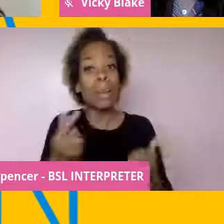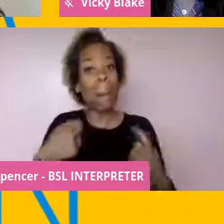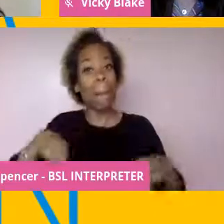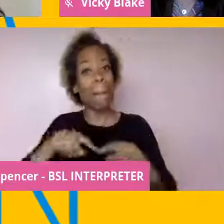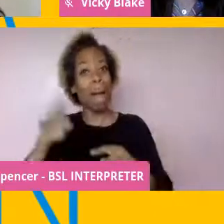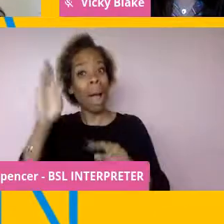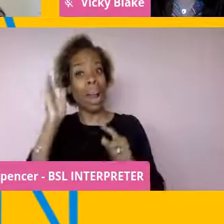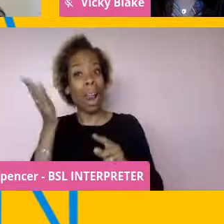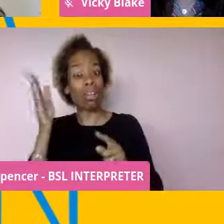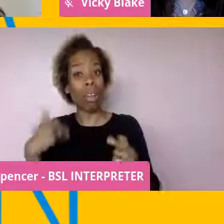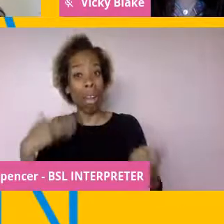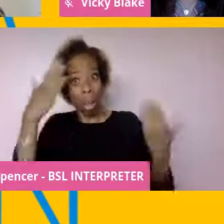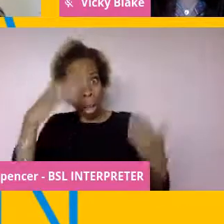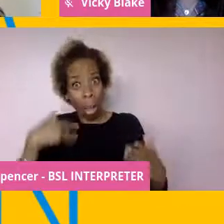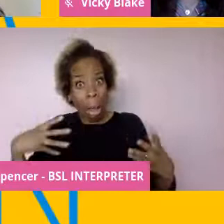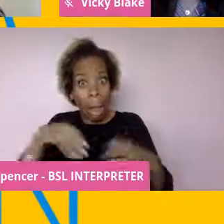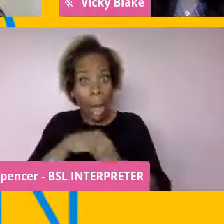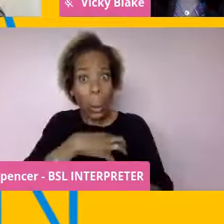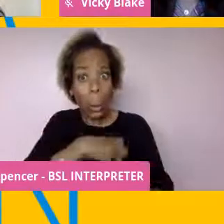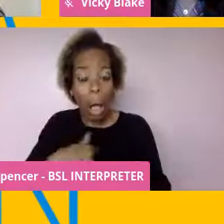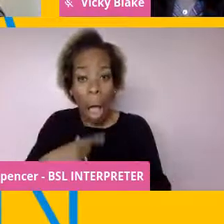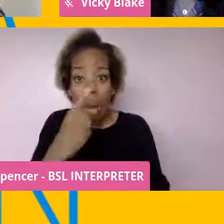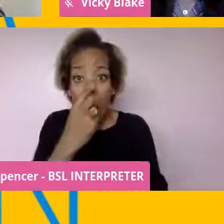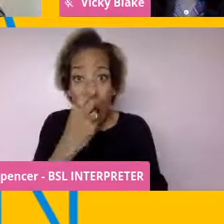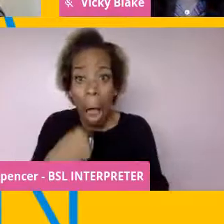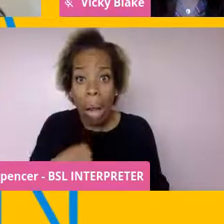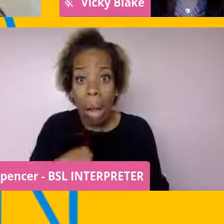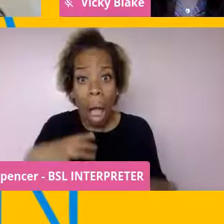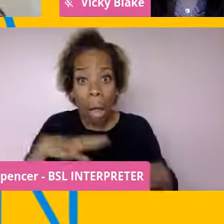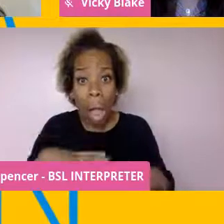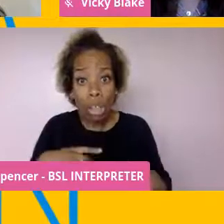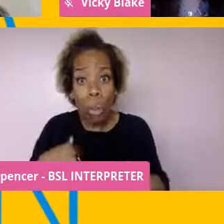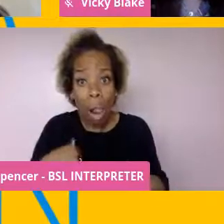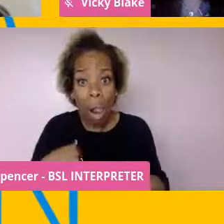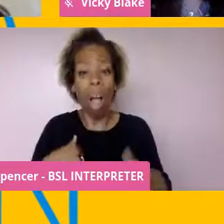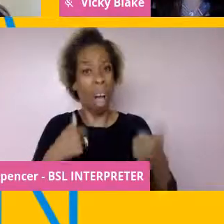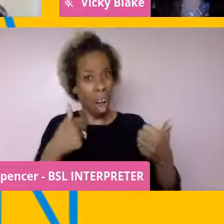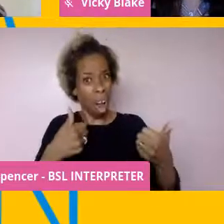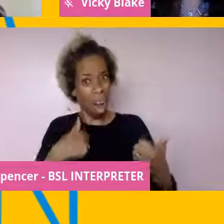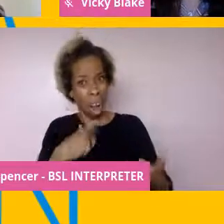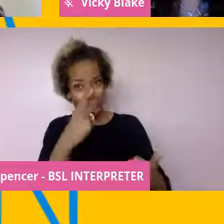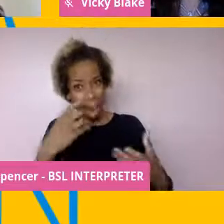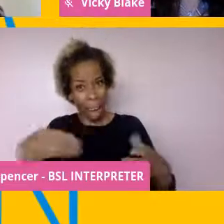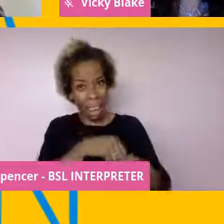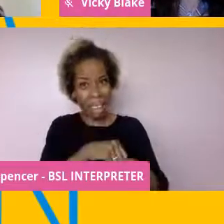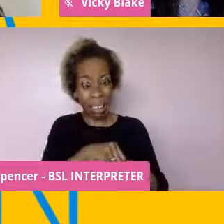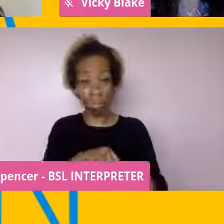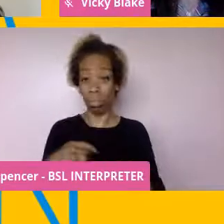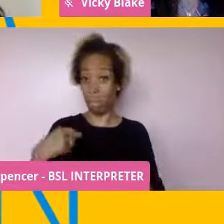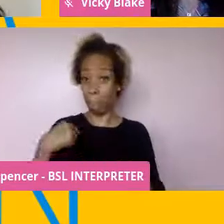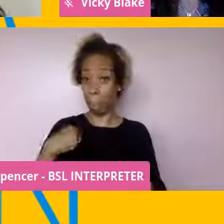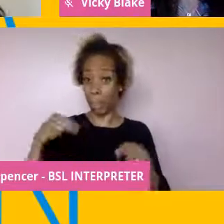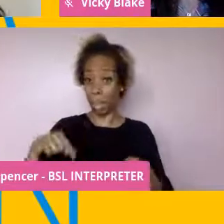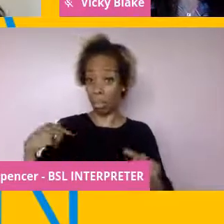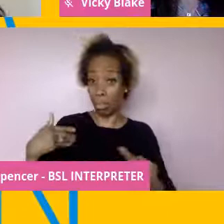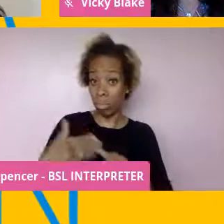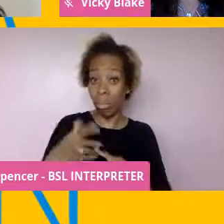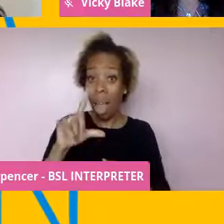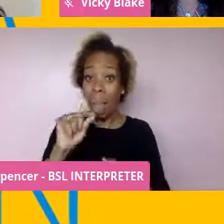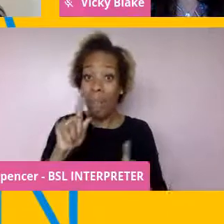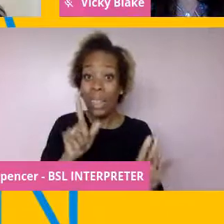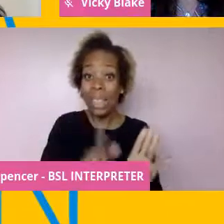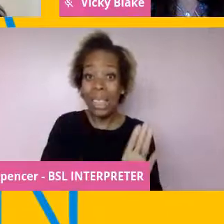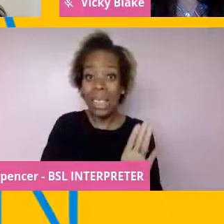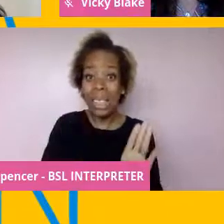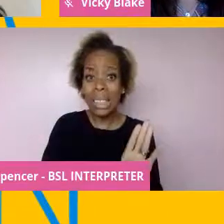been a passage we've been through for about. Well, I've been in this position for 11 years. It's been a passage that we've been through